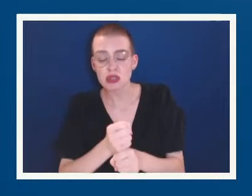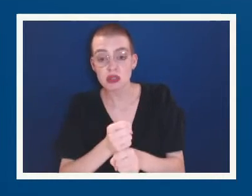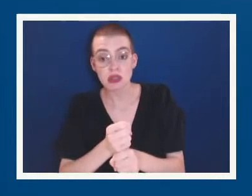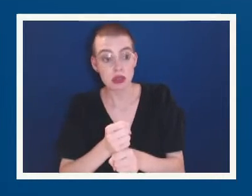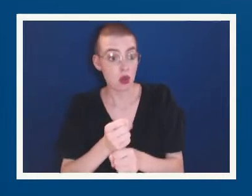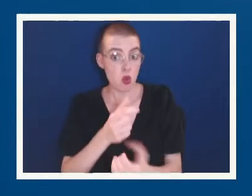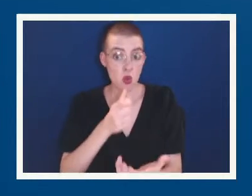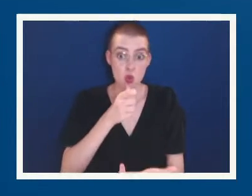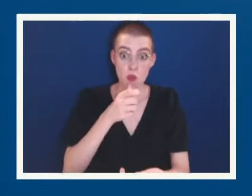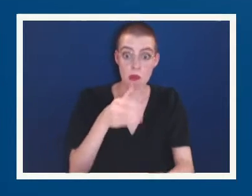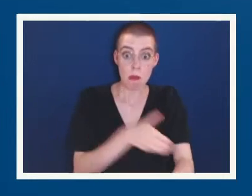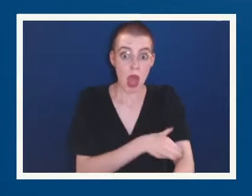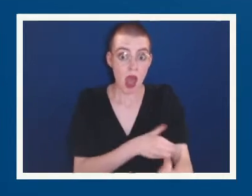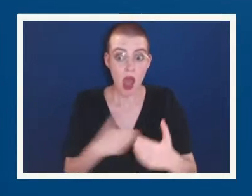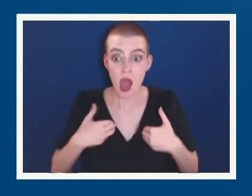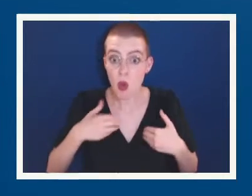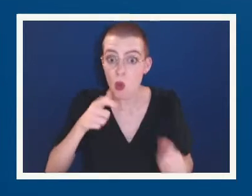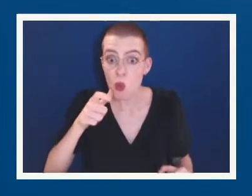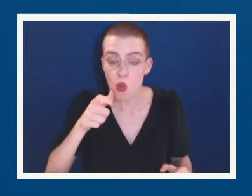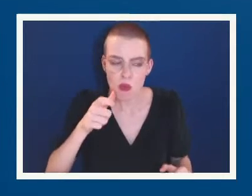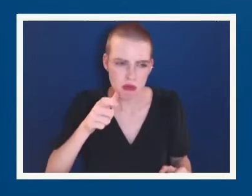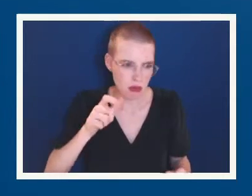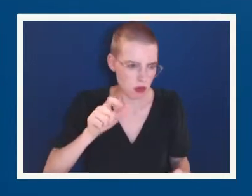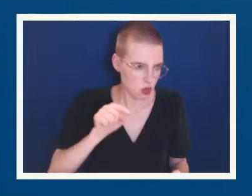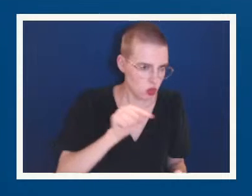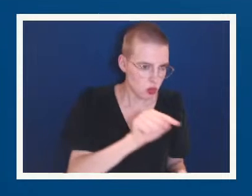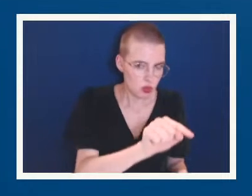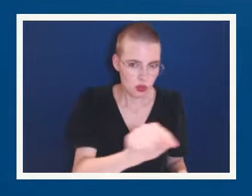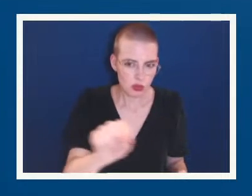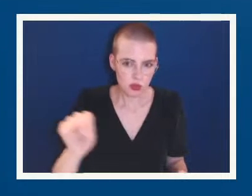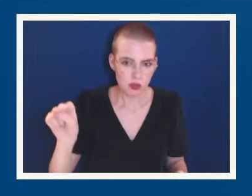your hands. 2 years ago,